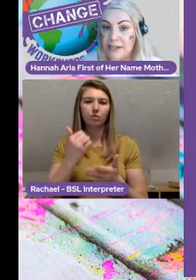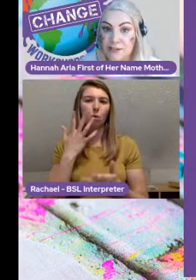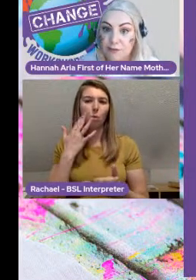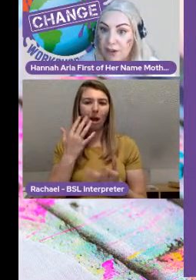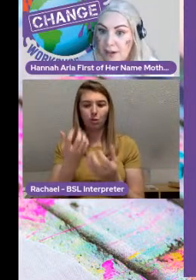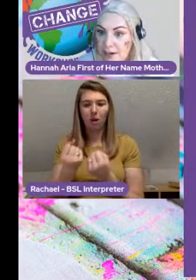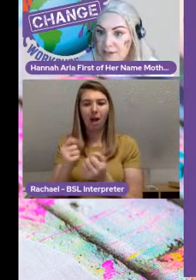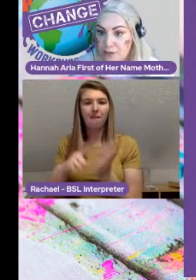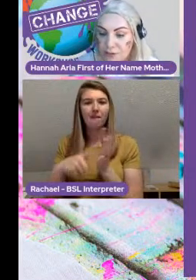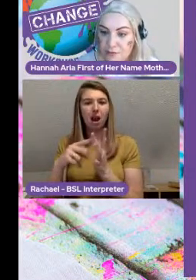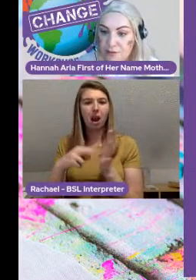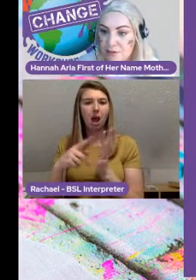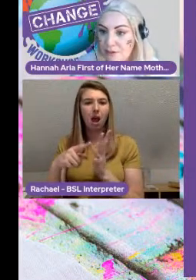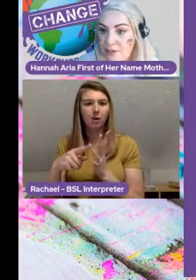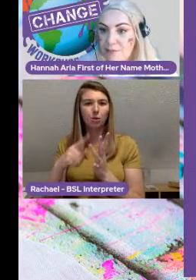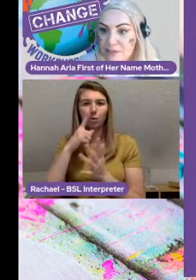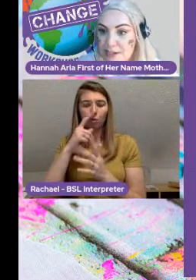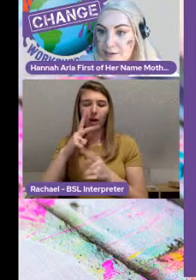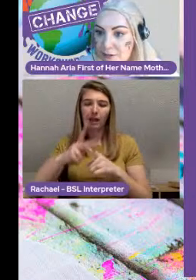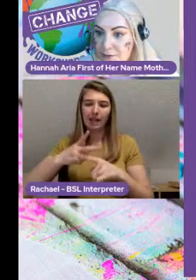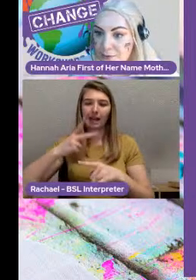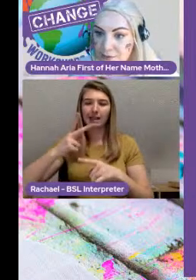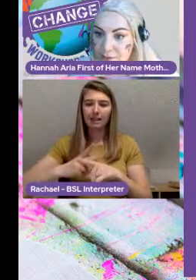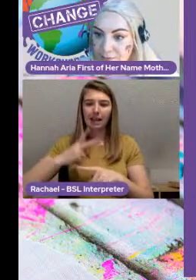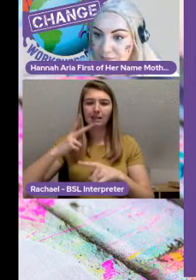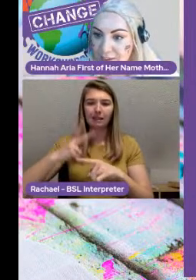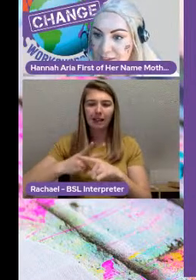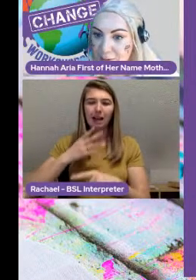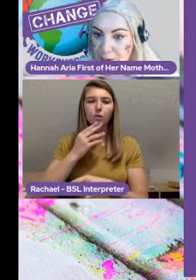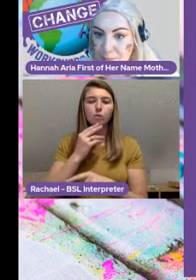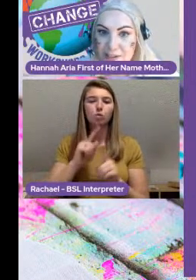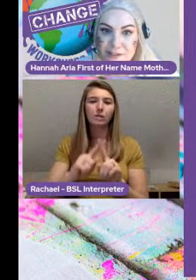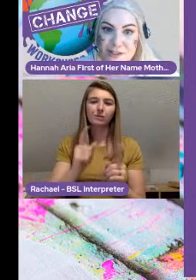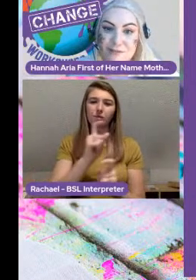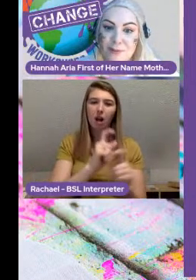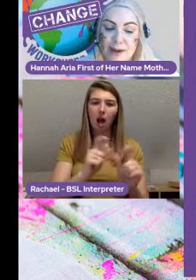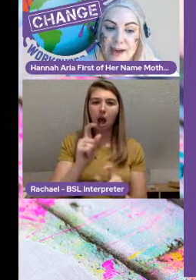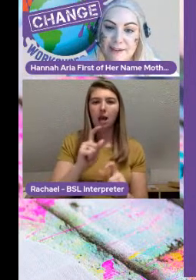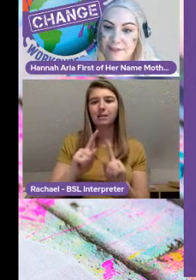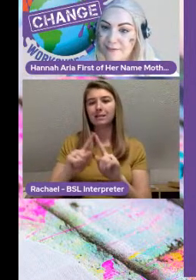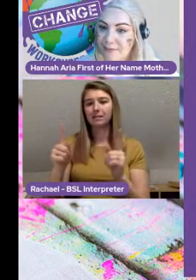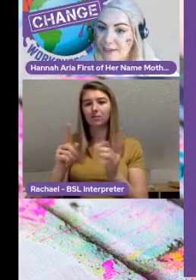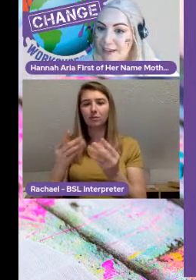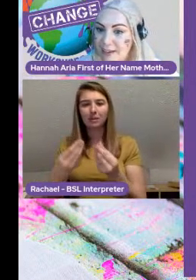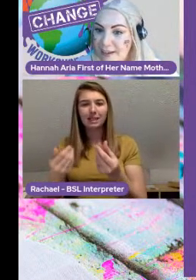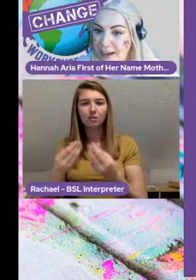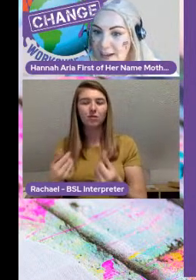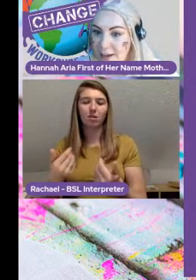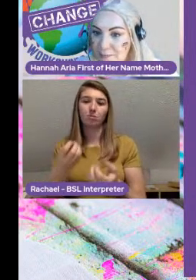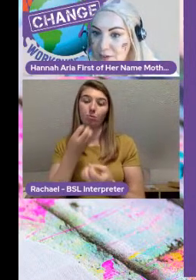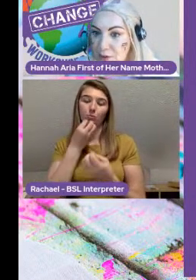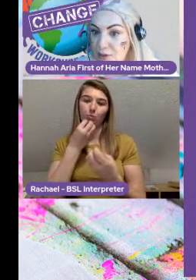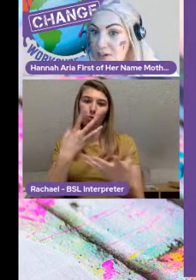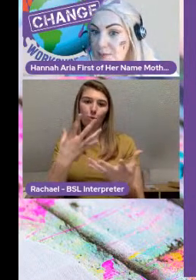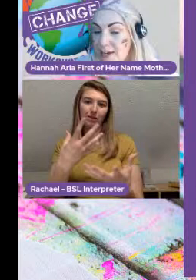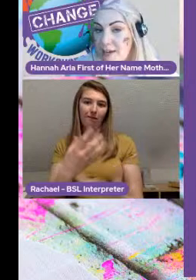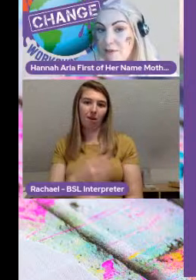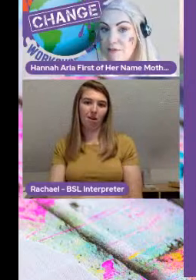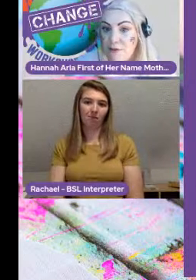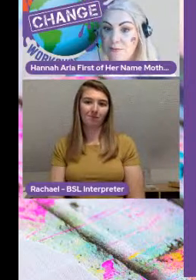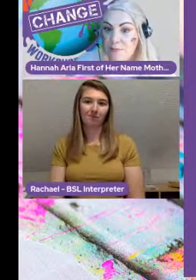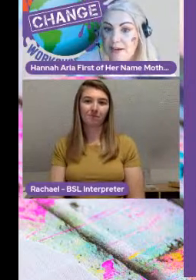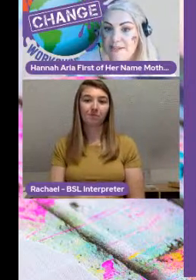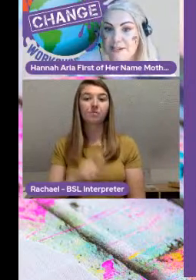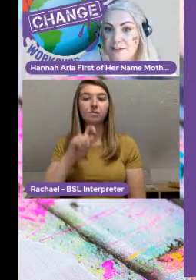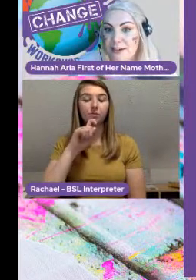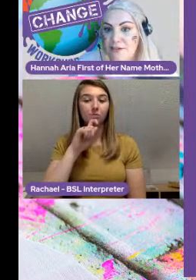and again in different colours on different materials. But beautiful work. And you're going to be